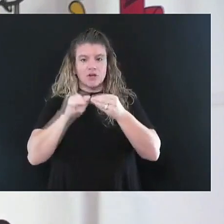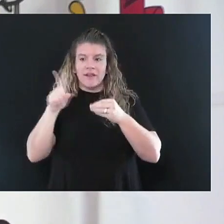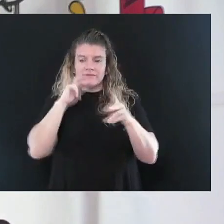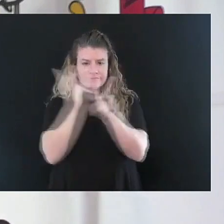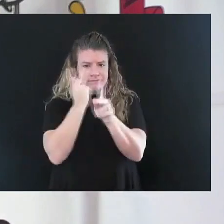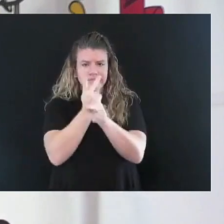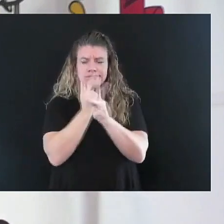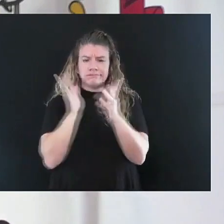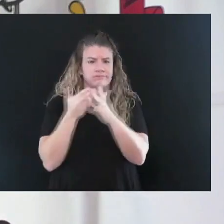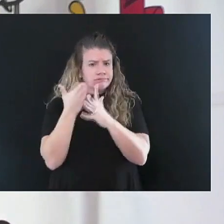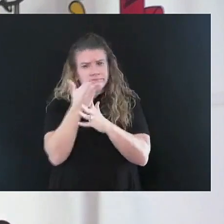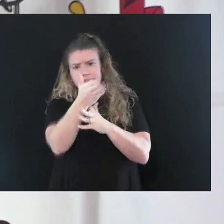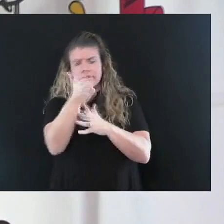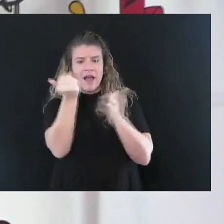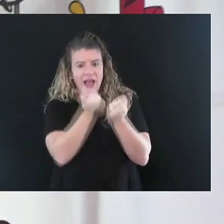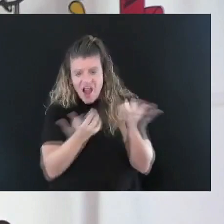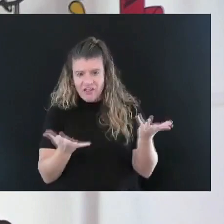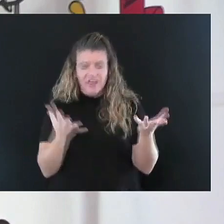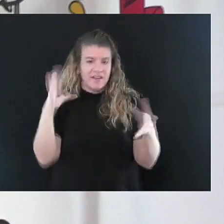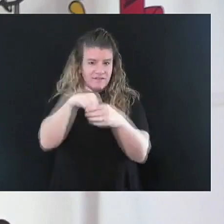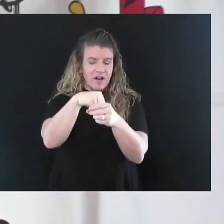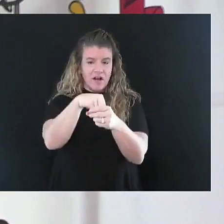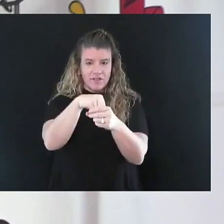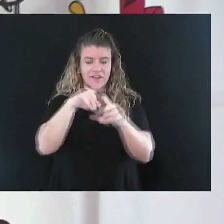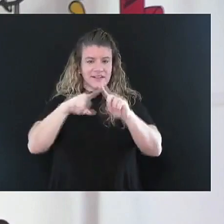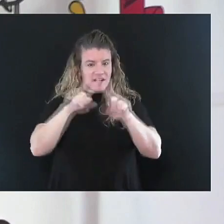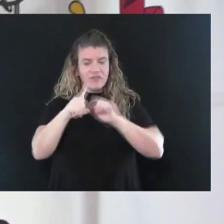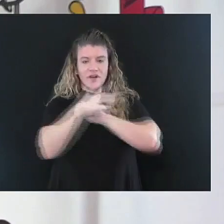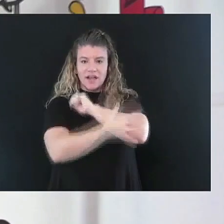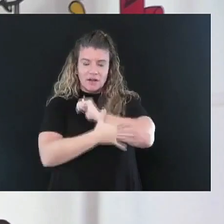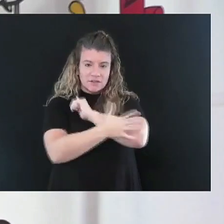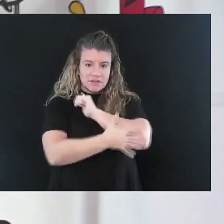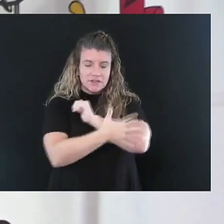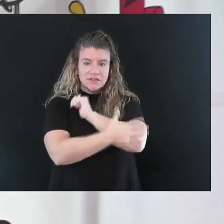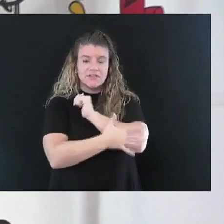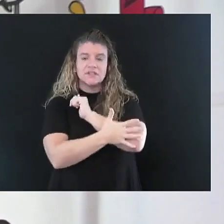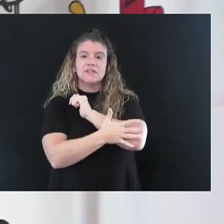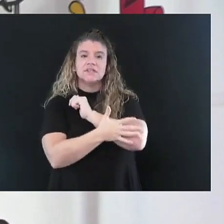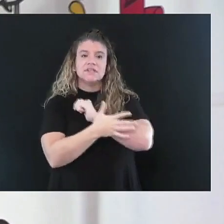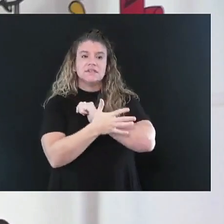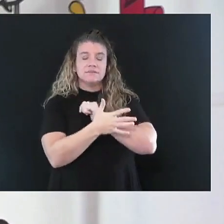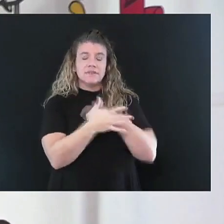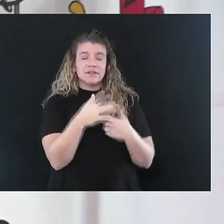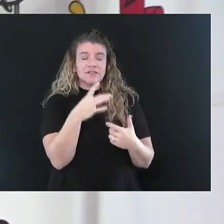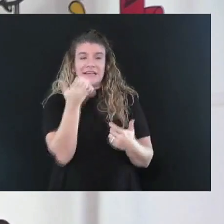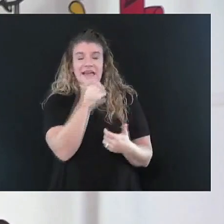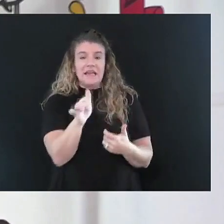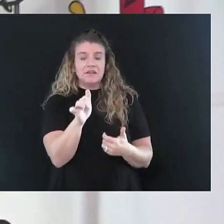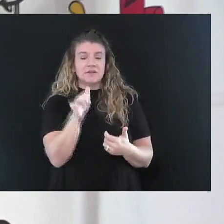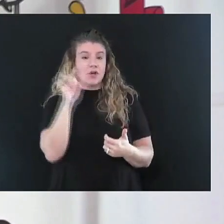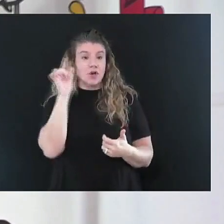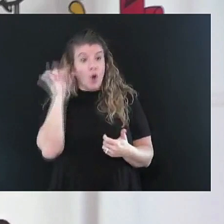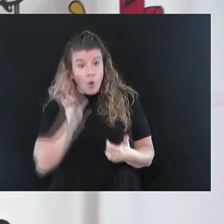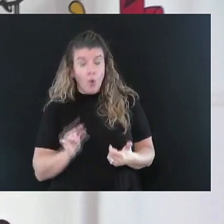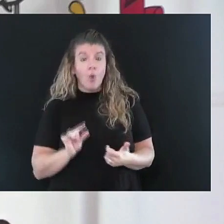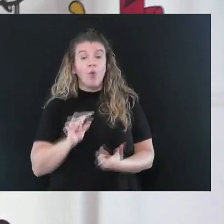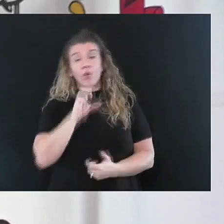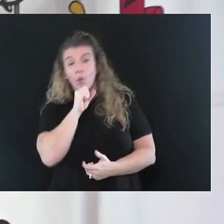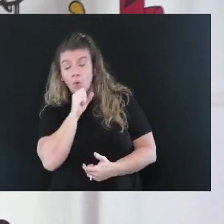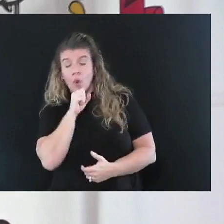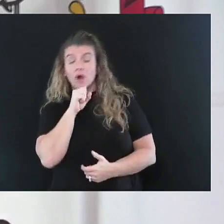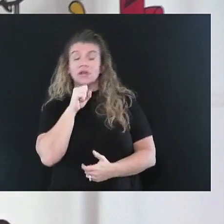of all the situations with all the counties that are every color, gold especially,